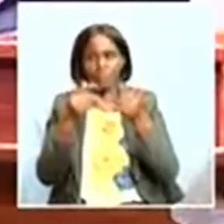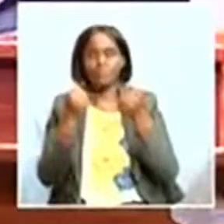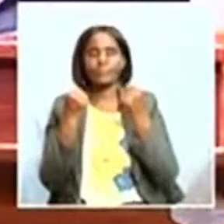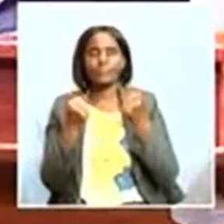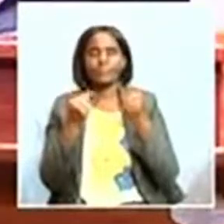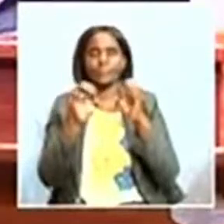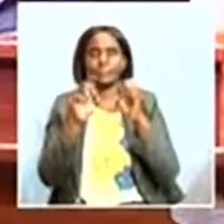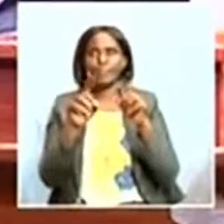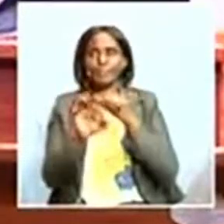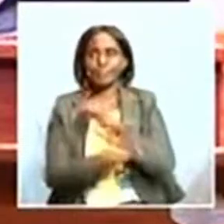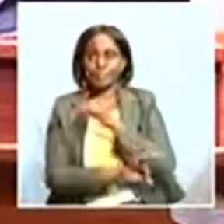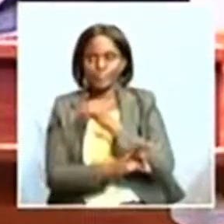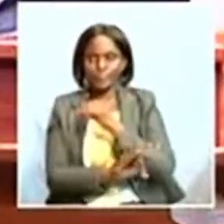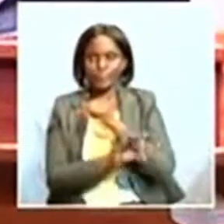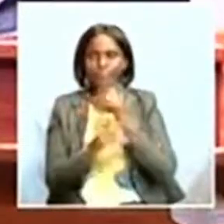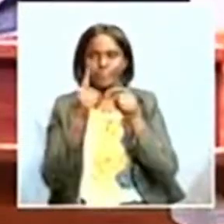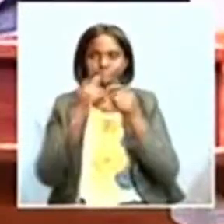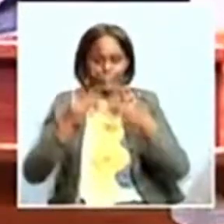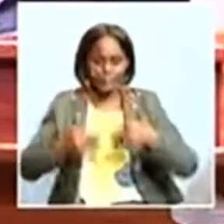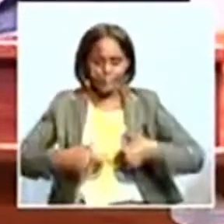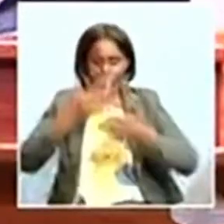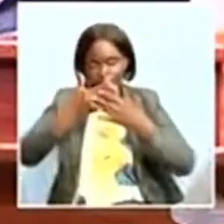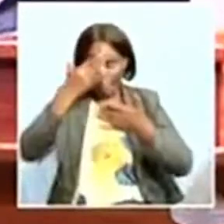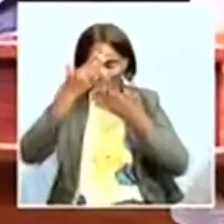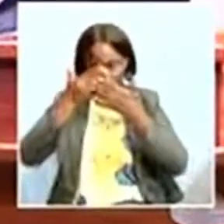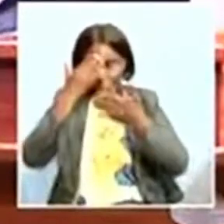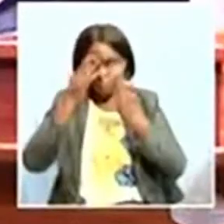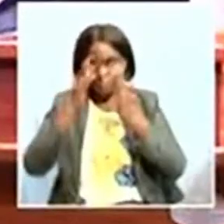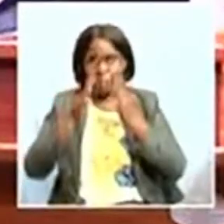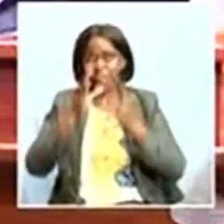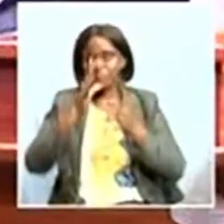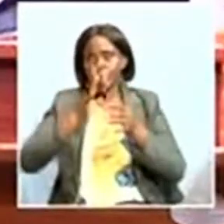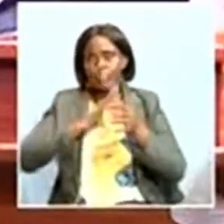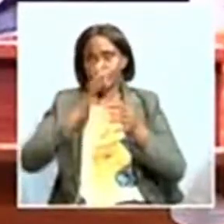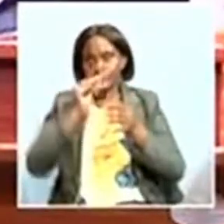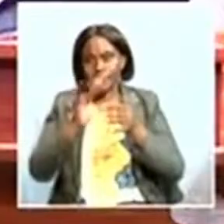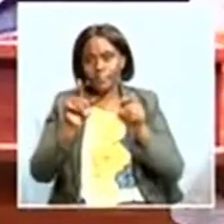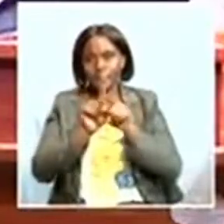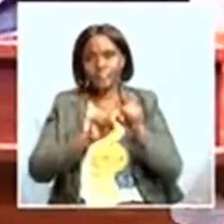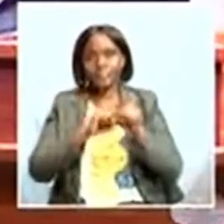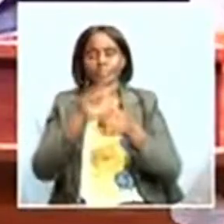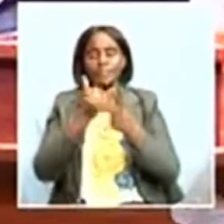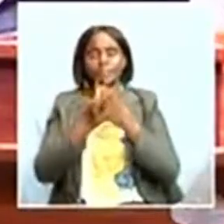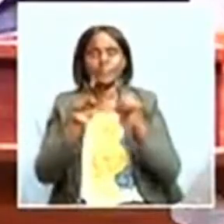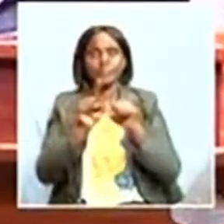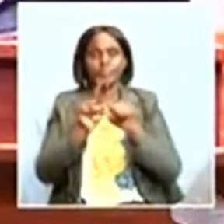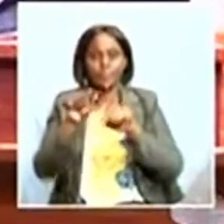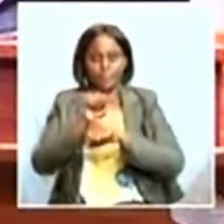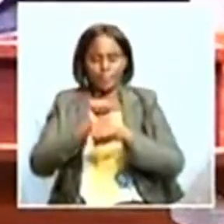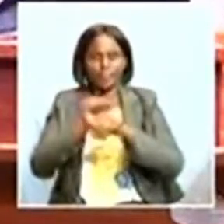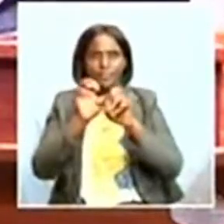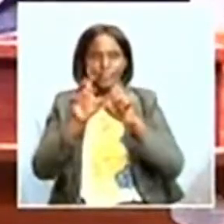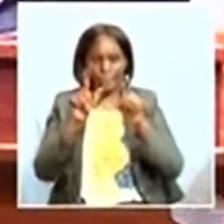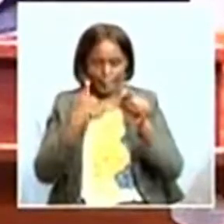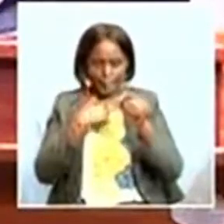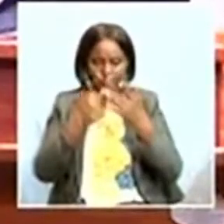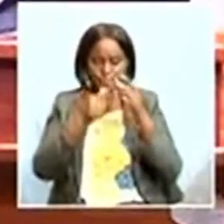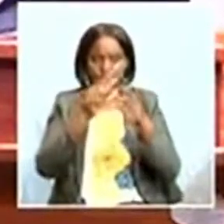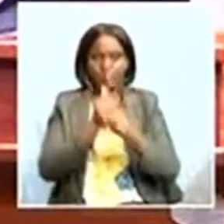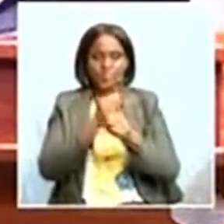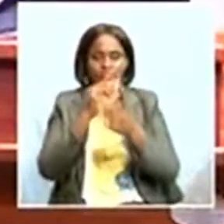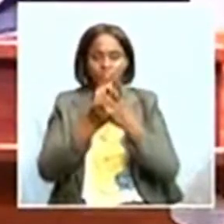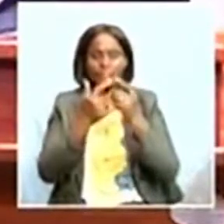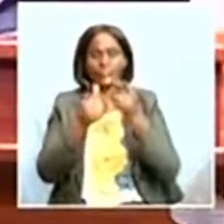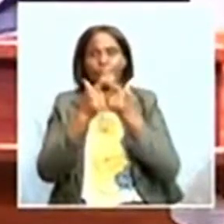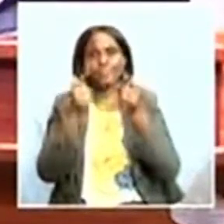strong education foundation for young learners. Madam Speaker, similarly, secondary education has received the